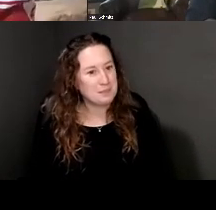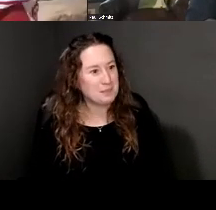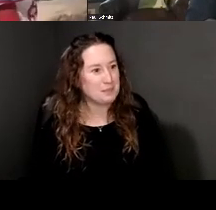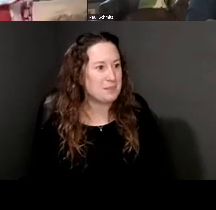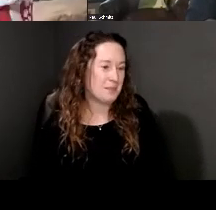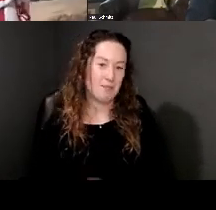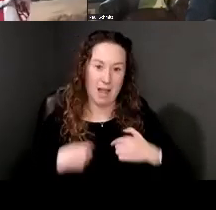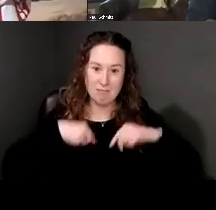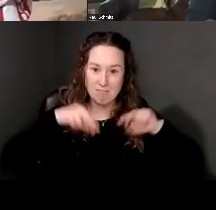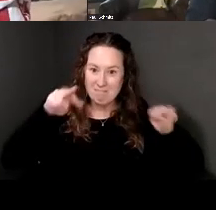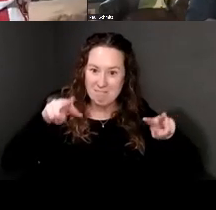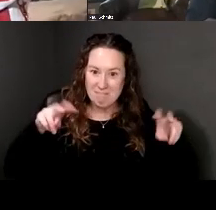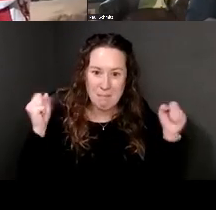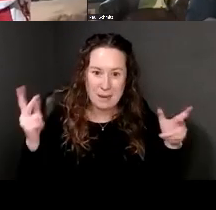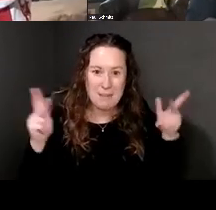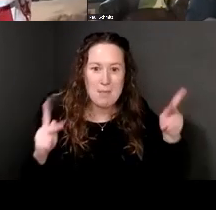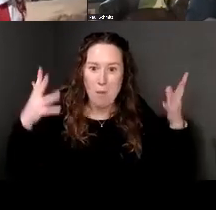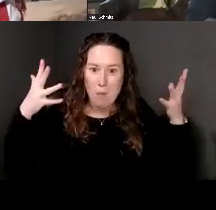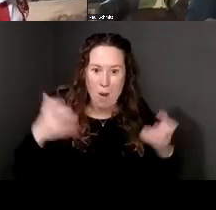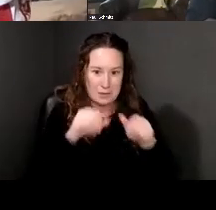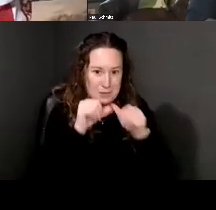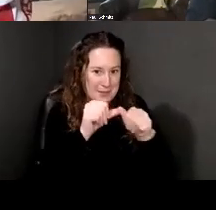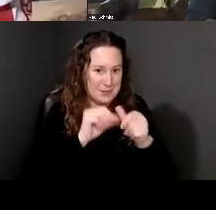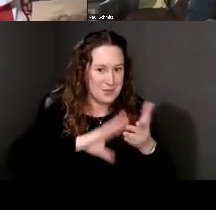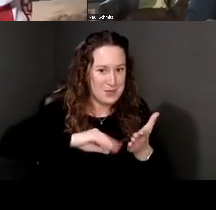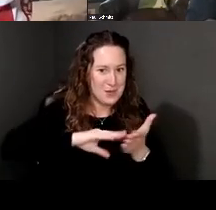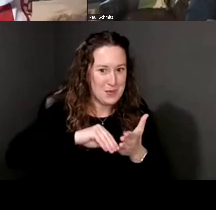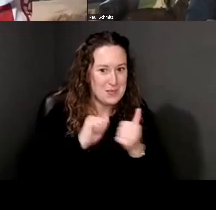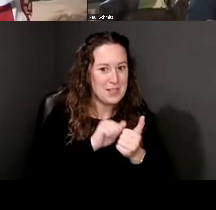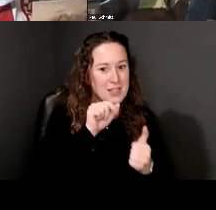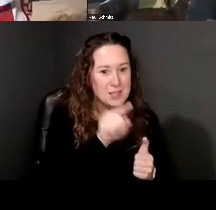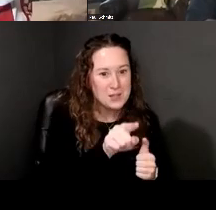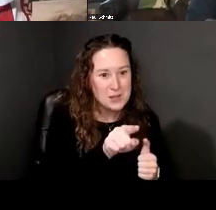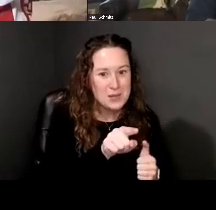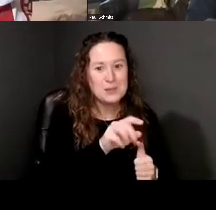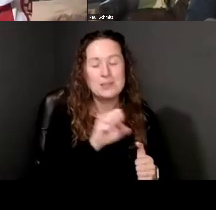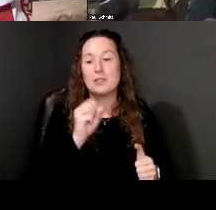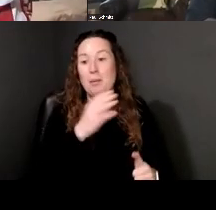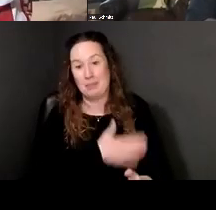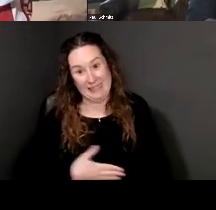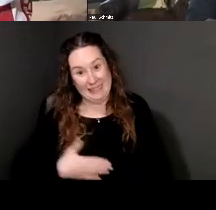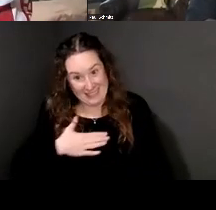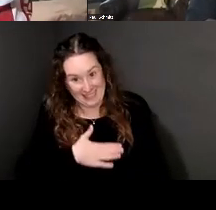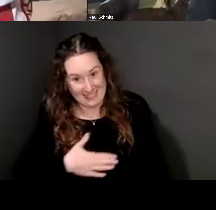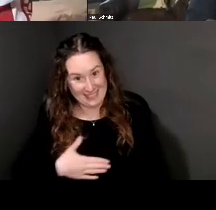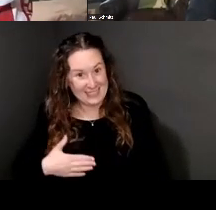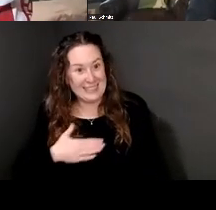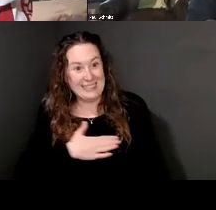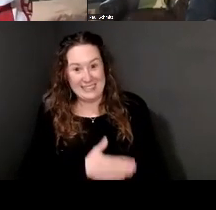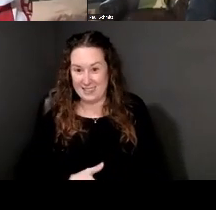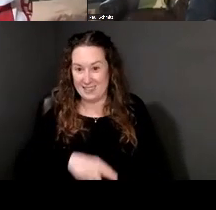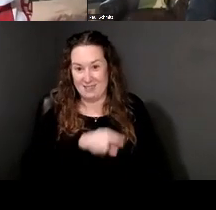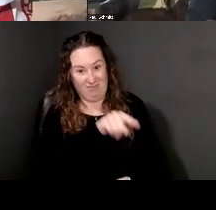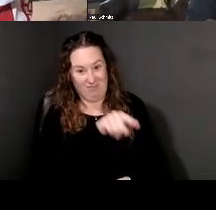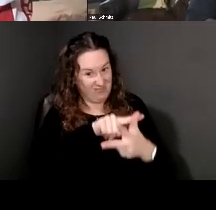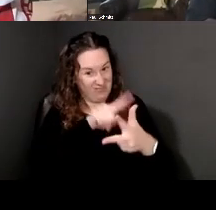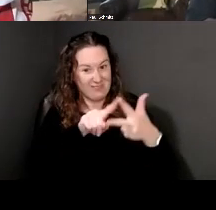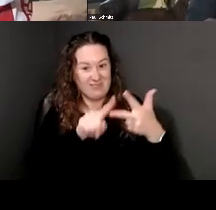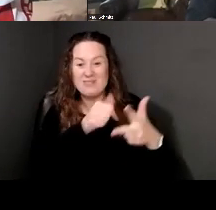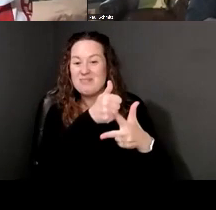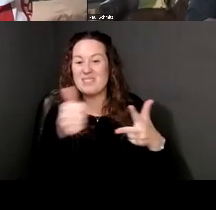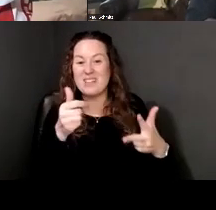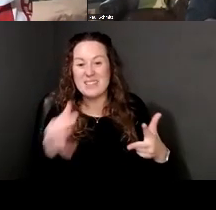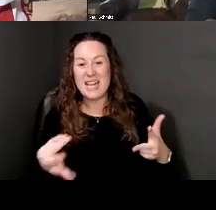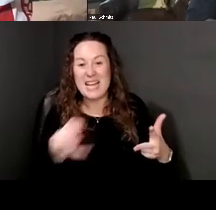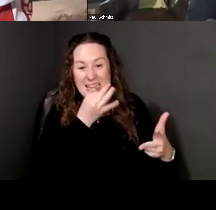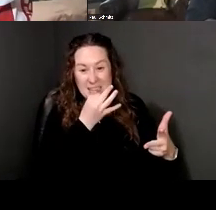anticipate many folks want to continue to learn with you. So please, y'all, see these folks as experts. And also, I will